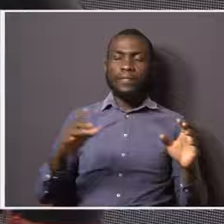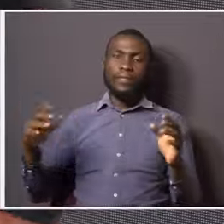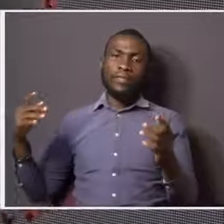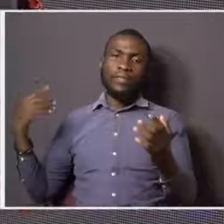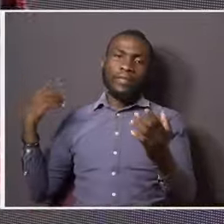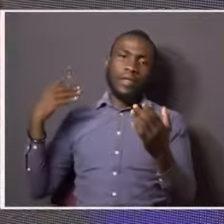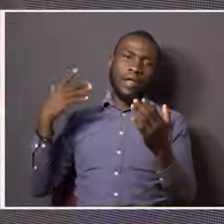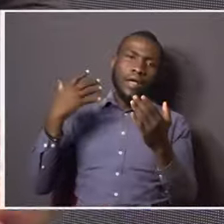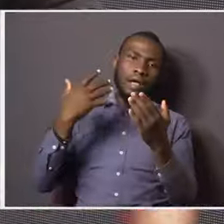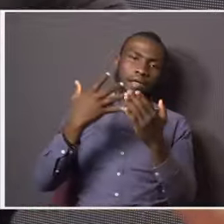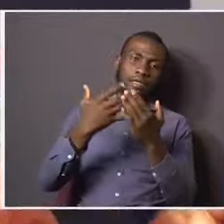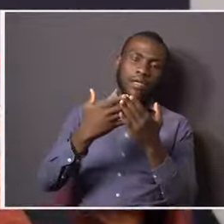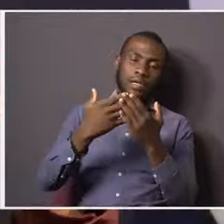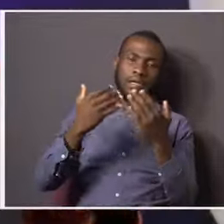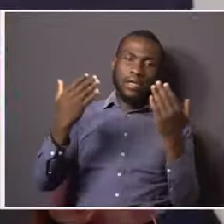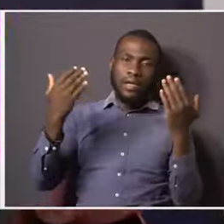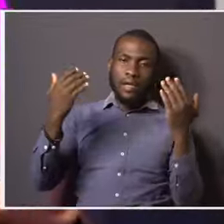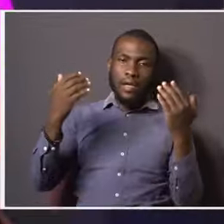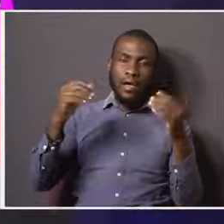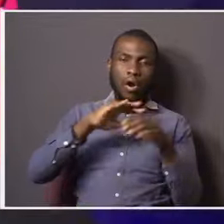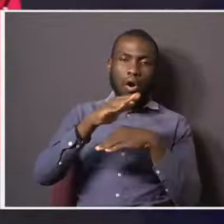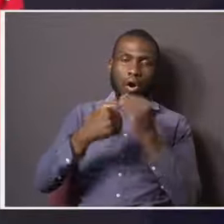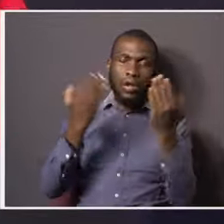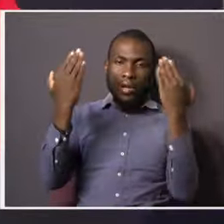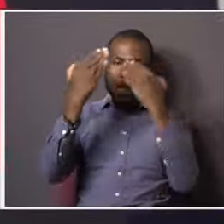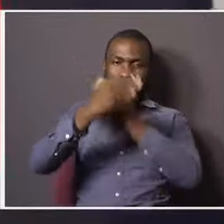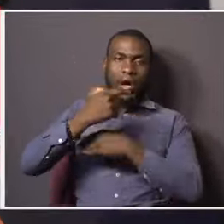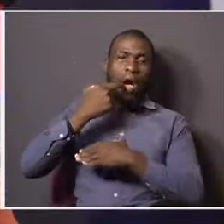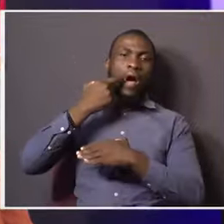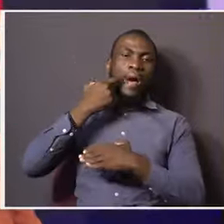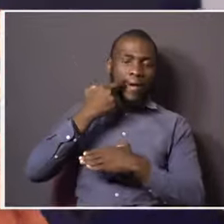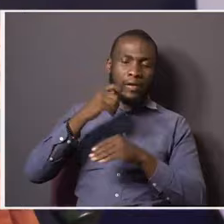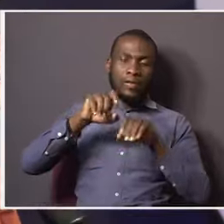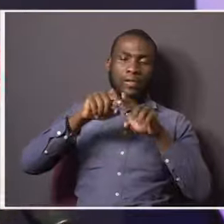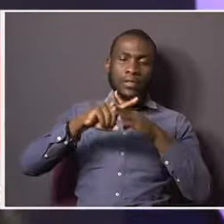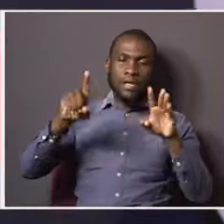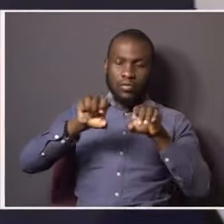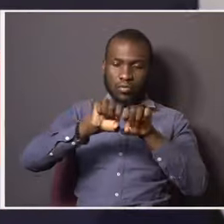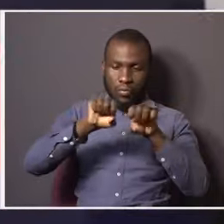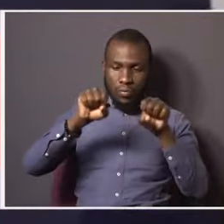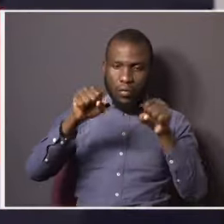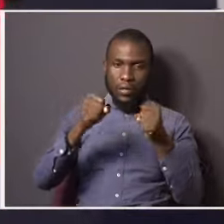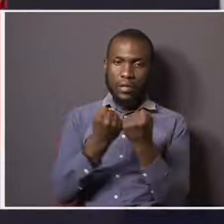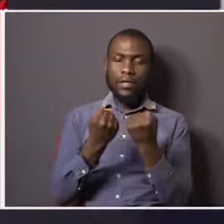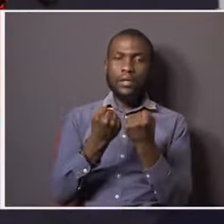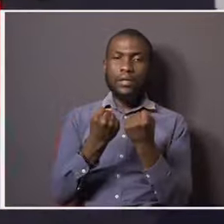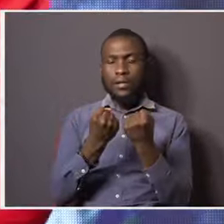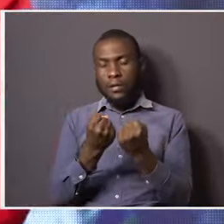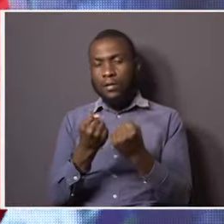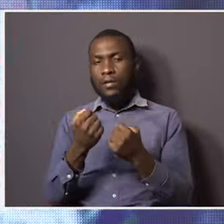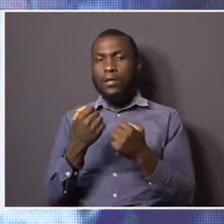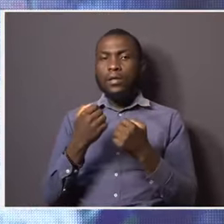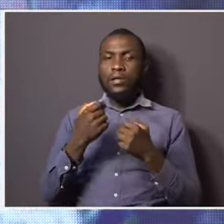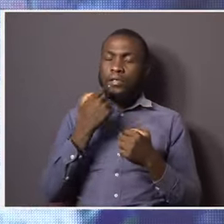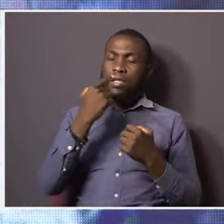dark addiction, till every dark addiction starts to break. Declaring there